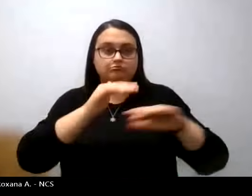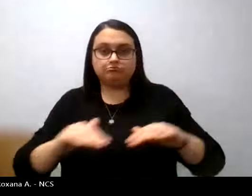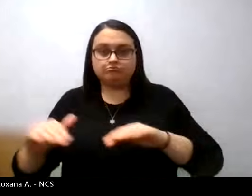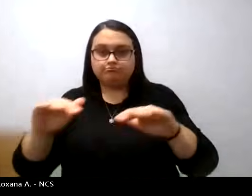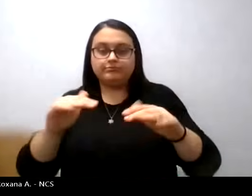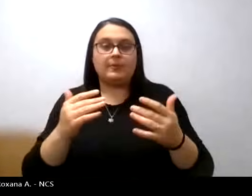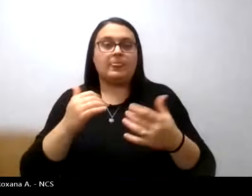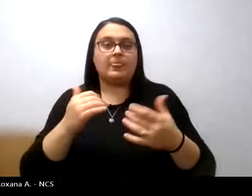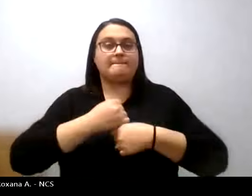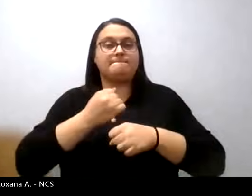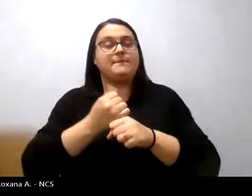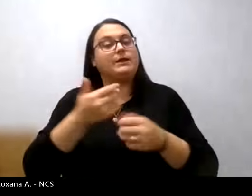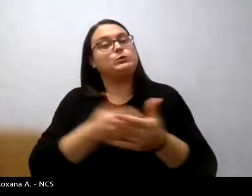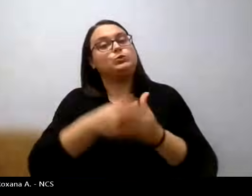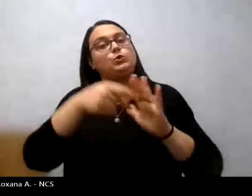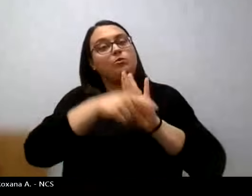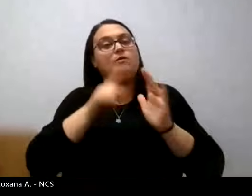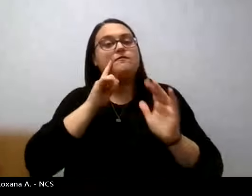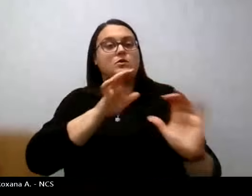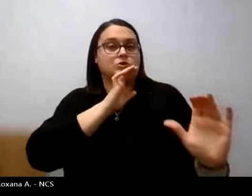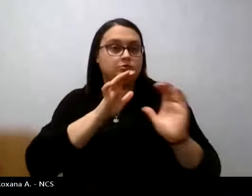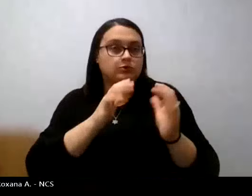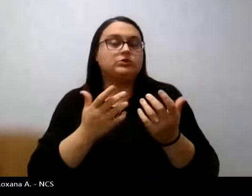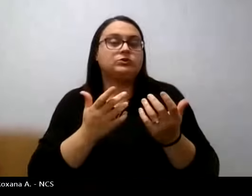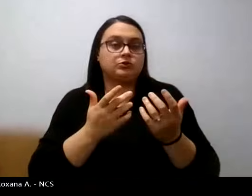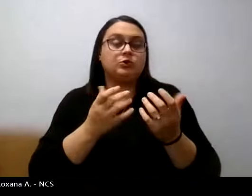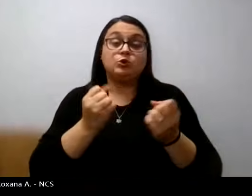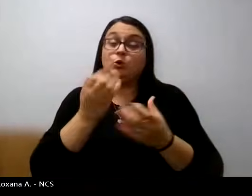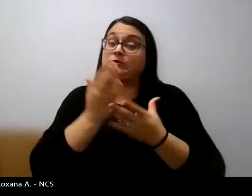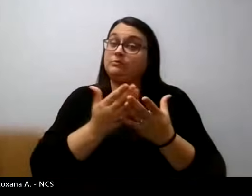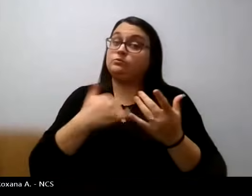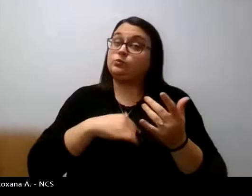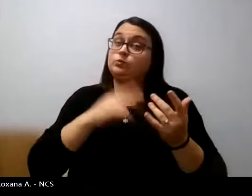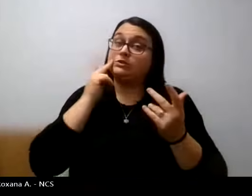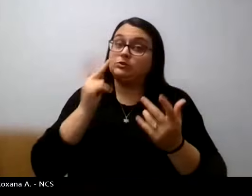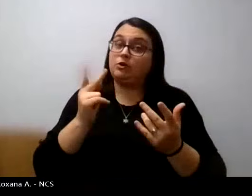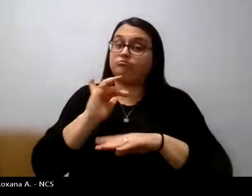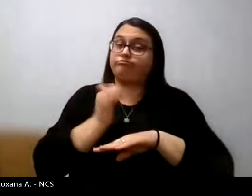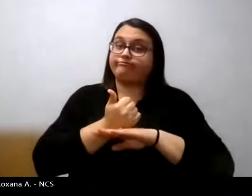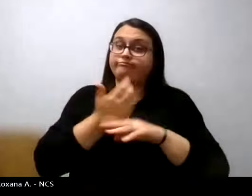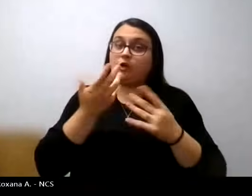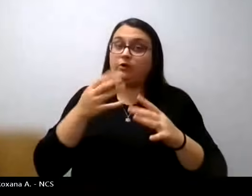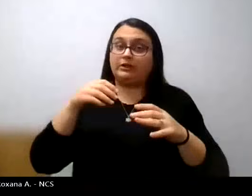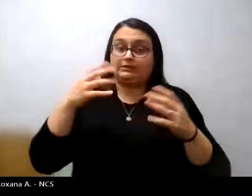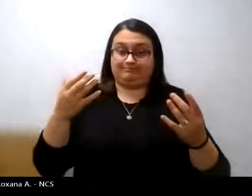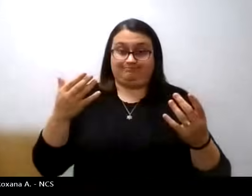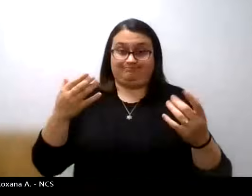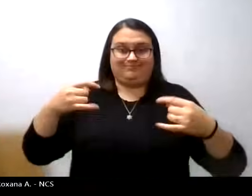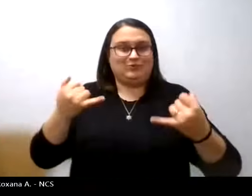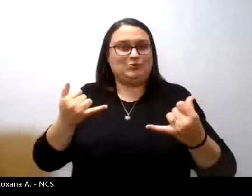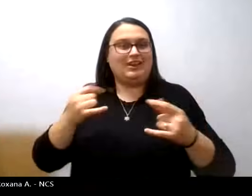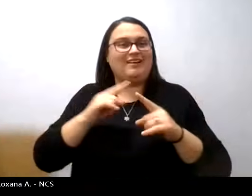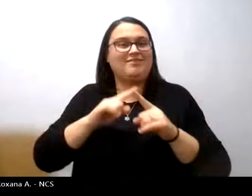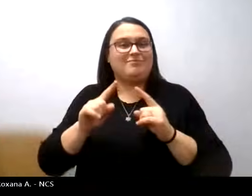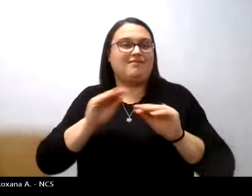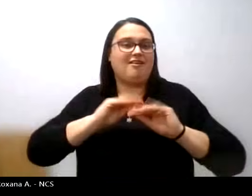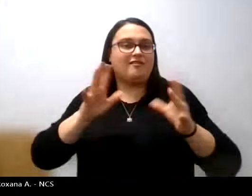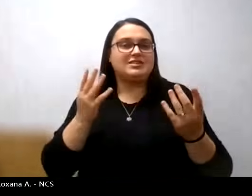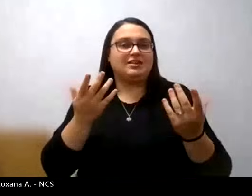new protocols for communication. And so some of those we saw put into action here, but obviously